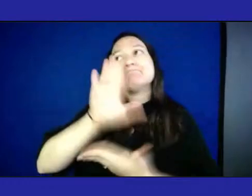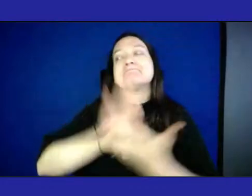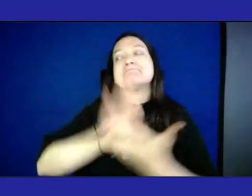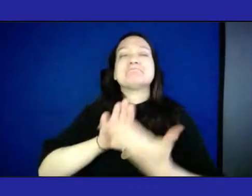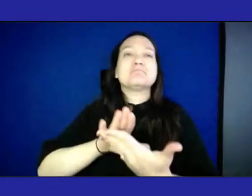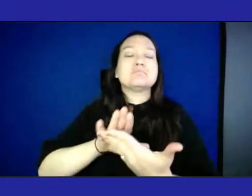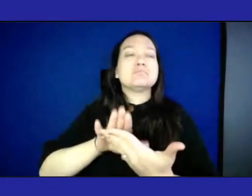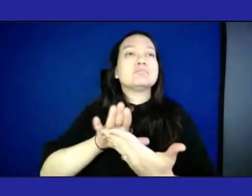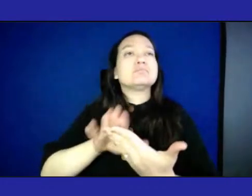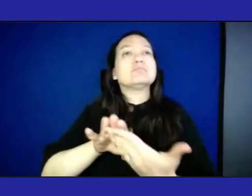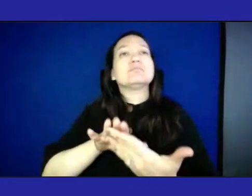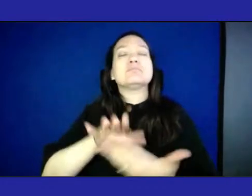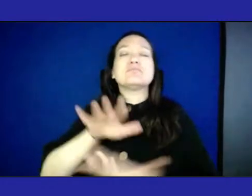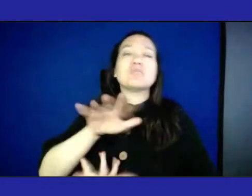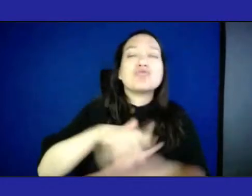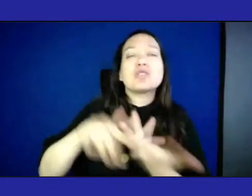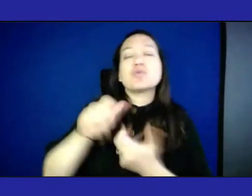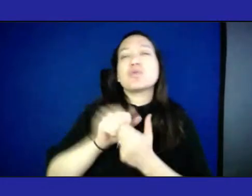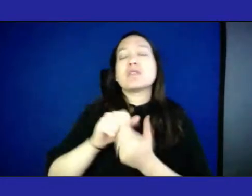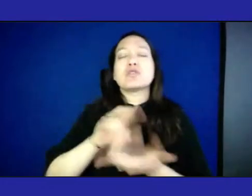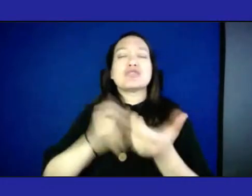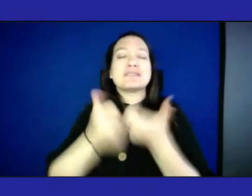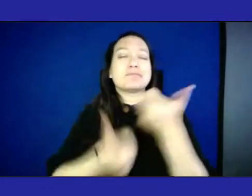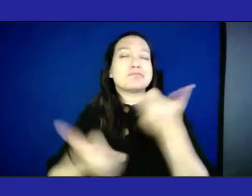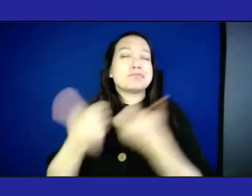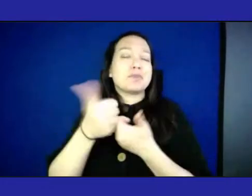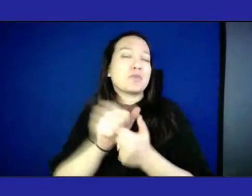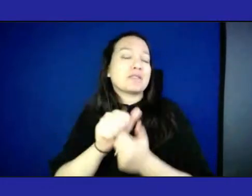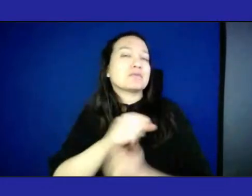with our frontline staff on specific topics.